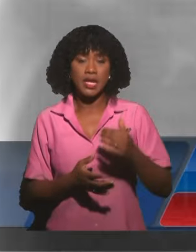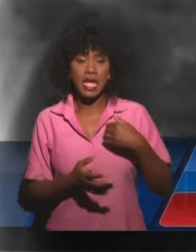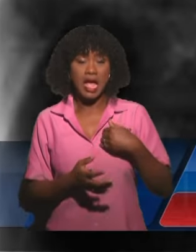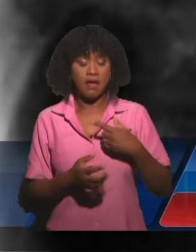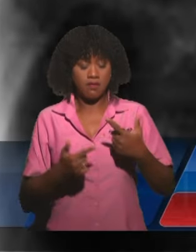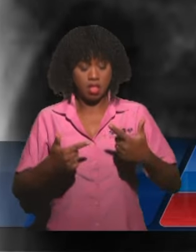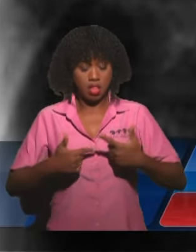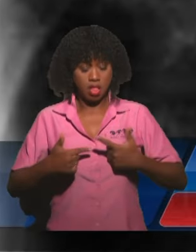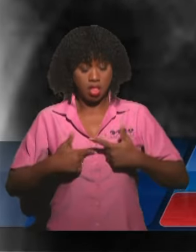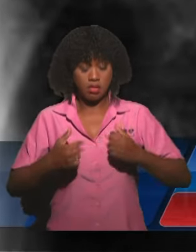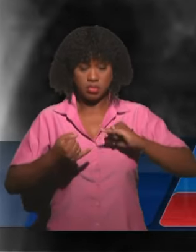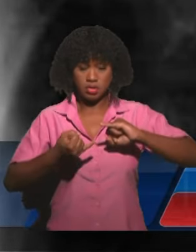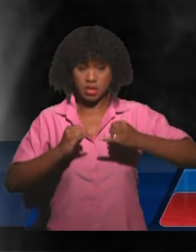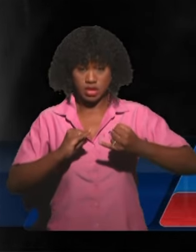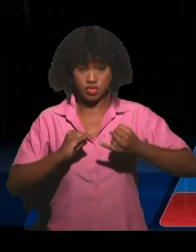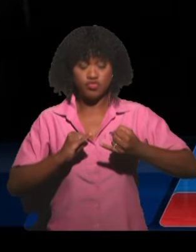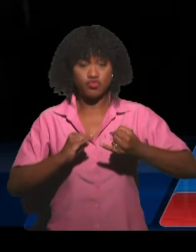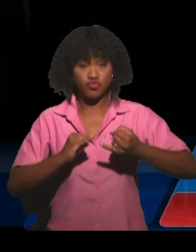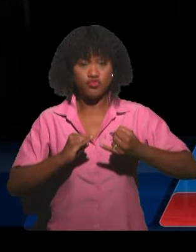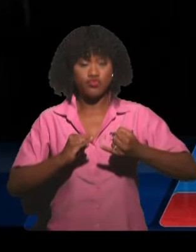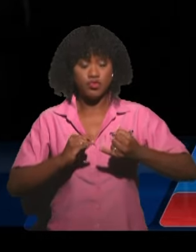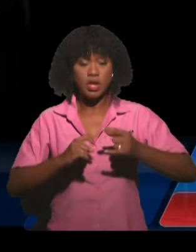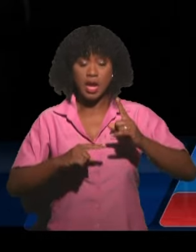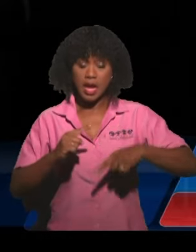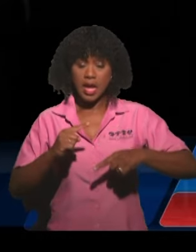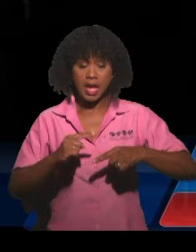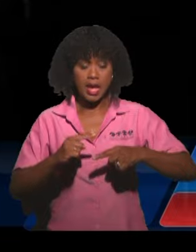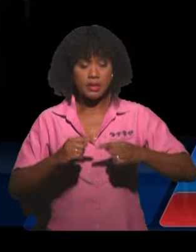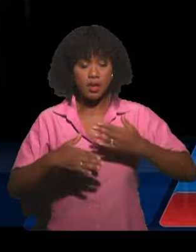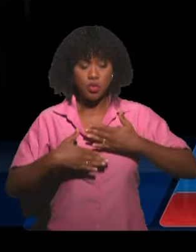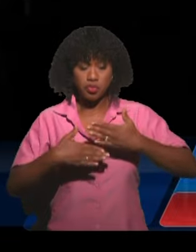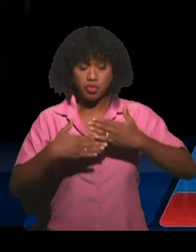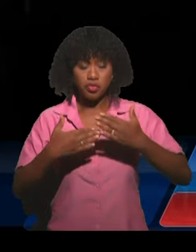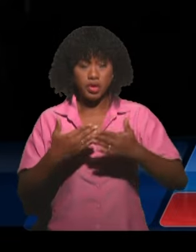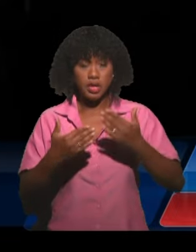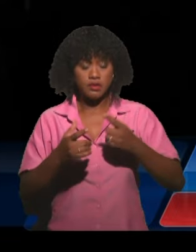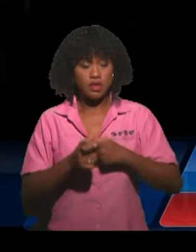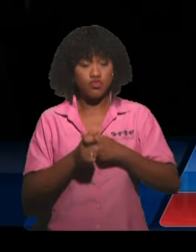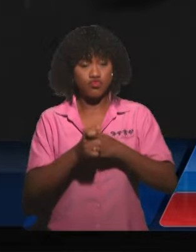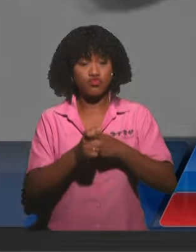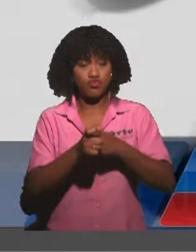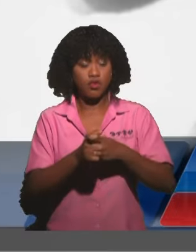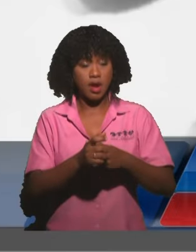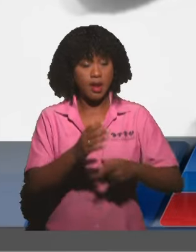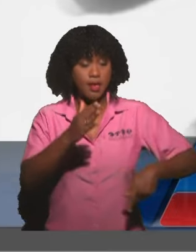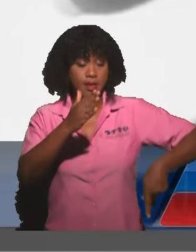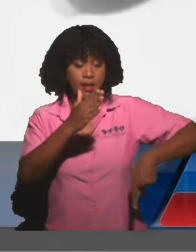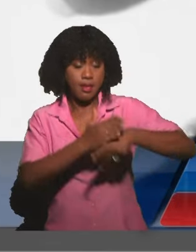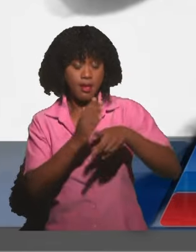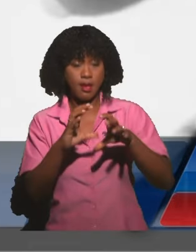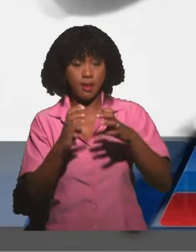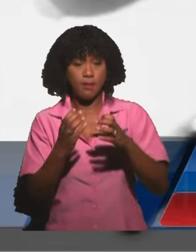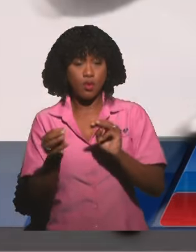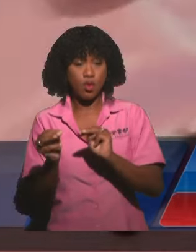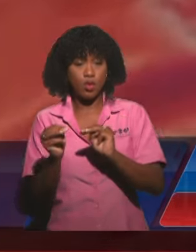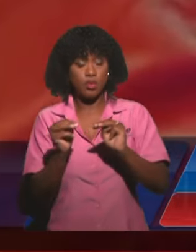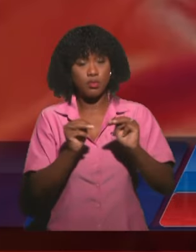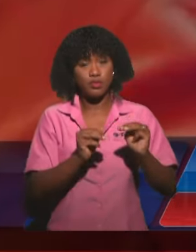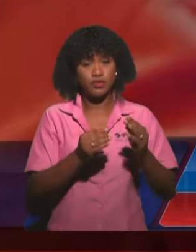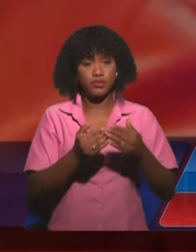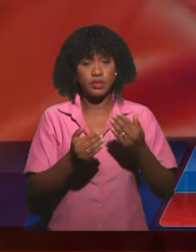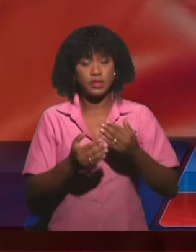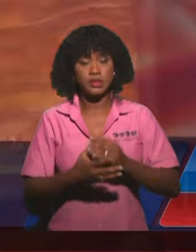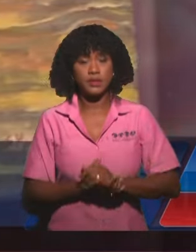lung injury, which hampers the ability to breathe easily, to run, to kick a ball, or even to move around